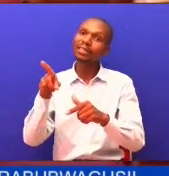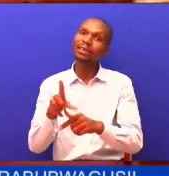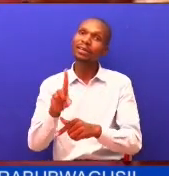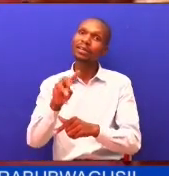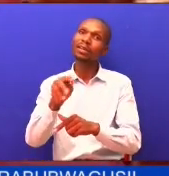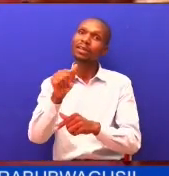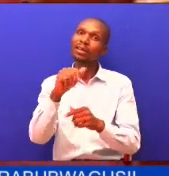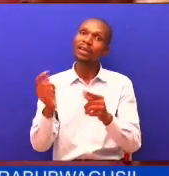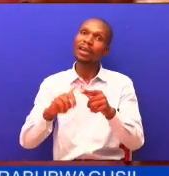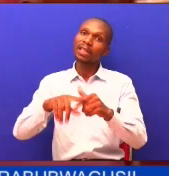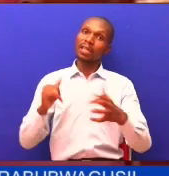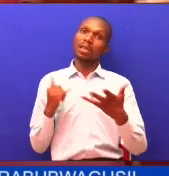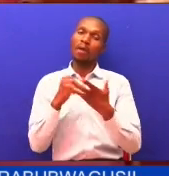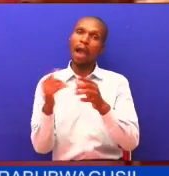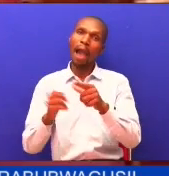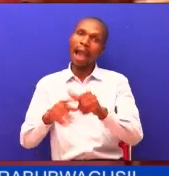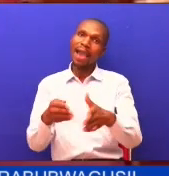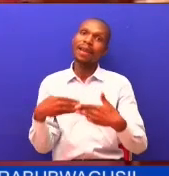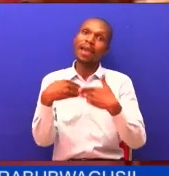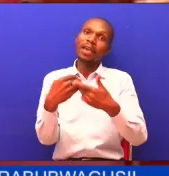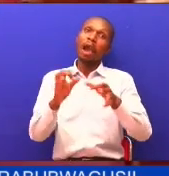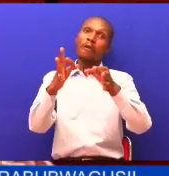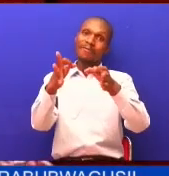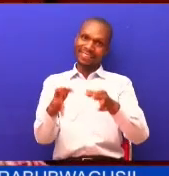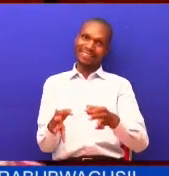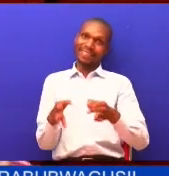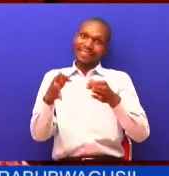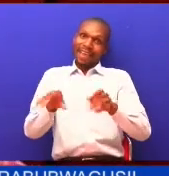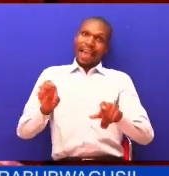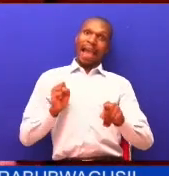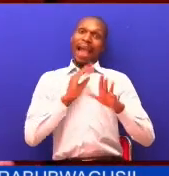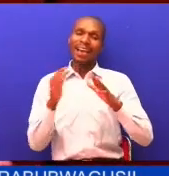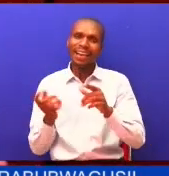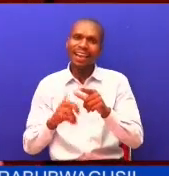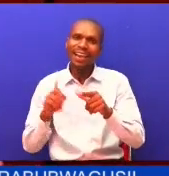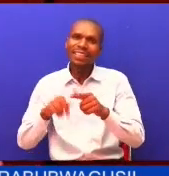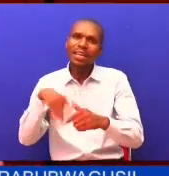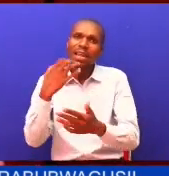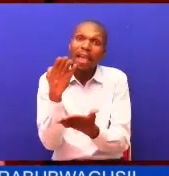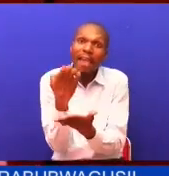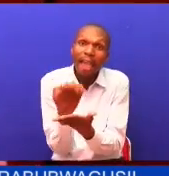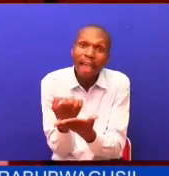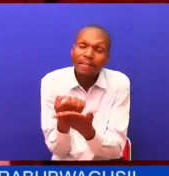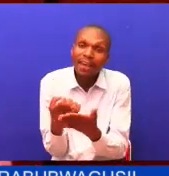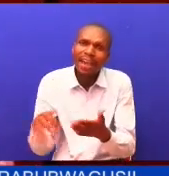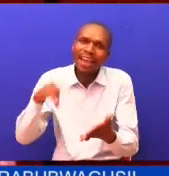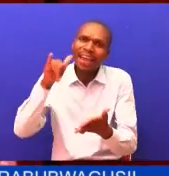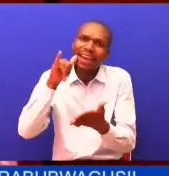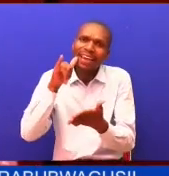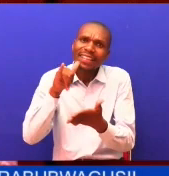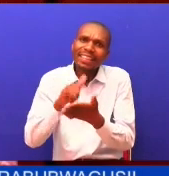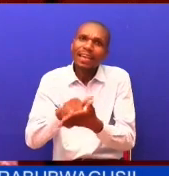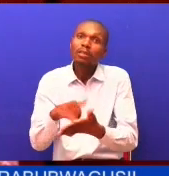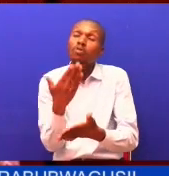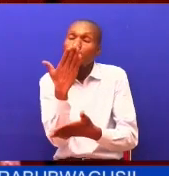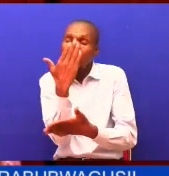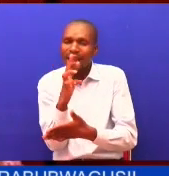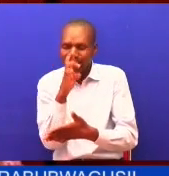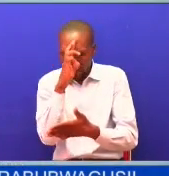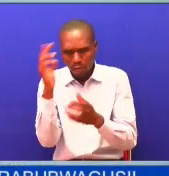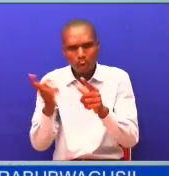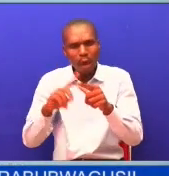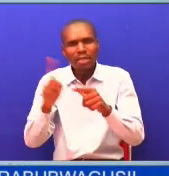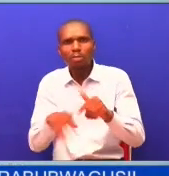wife, will find justice at the Senate. I'm not a prophet, but this may cause your